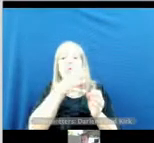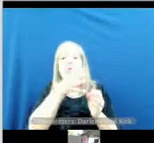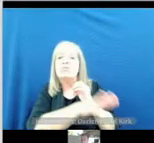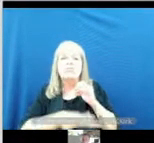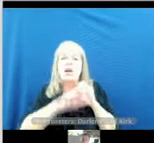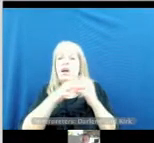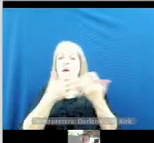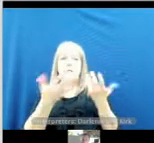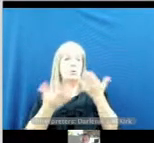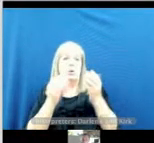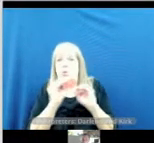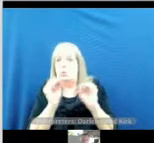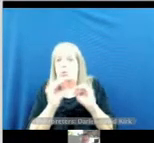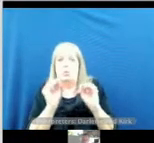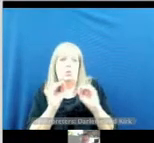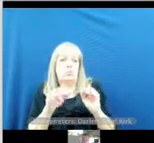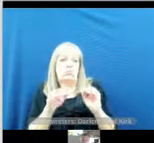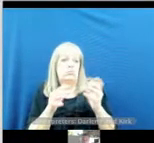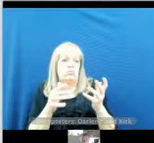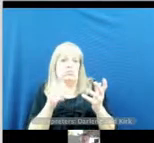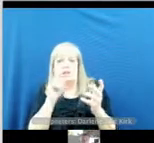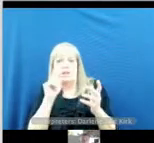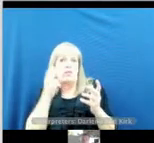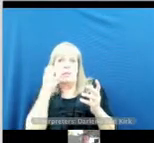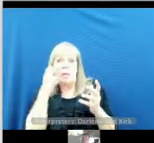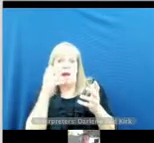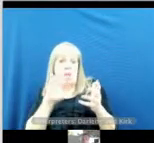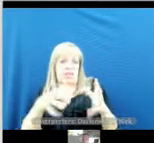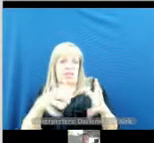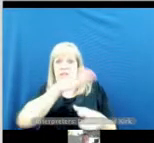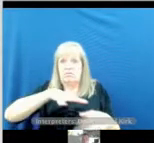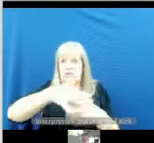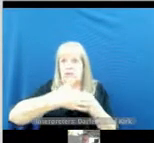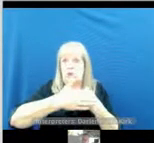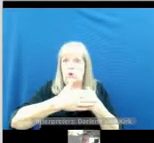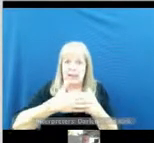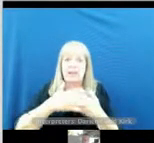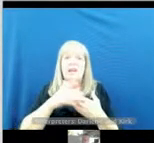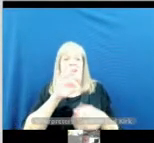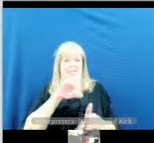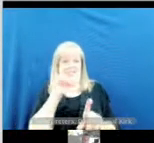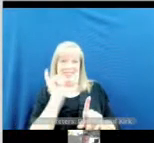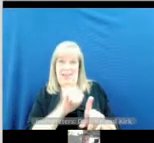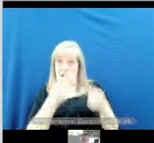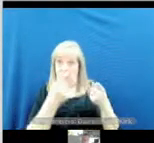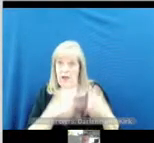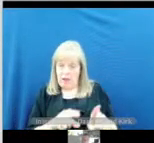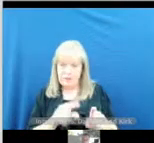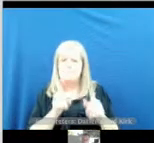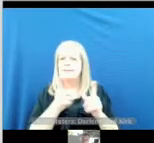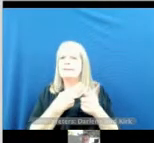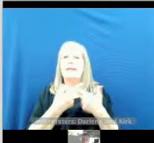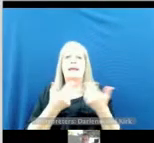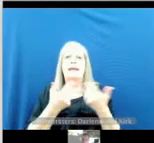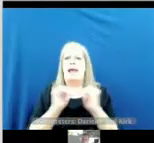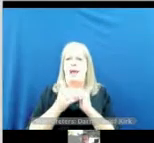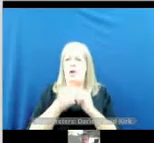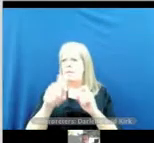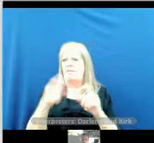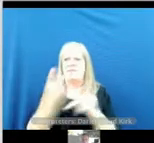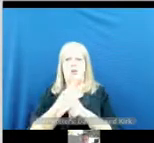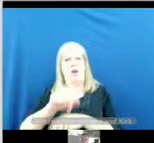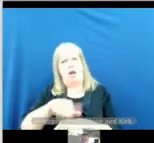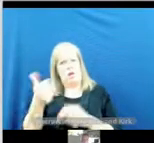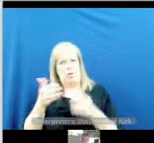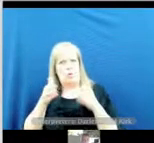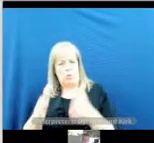to a large deafblind community. So if that's the case, you want to be able to access people in a different way. So what